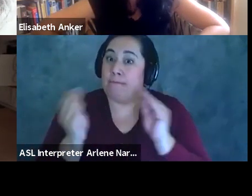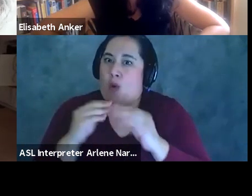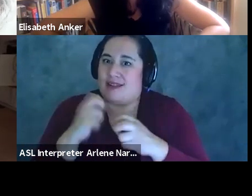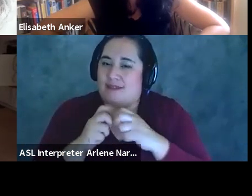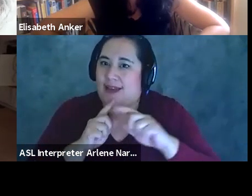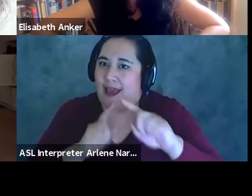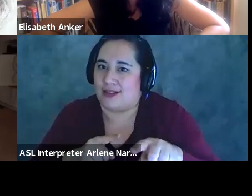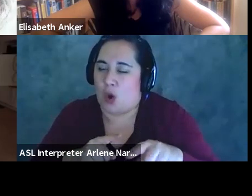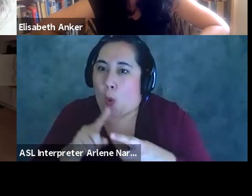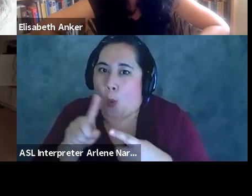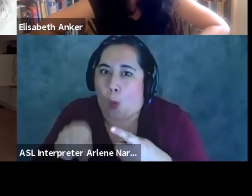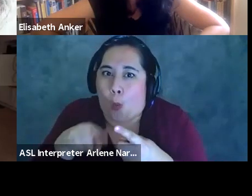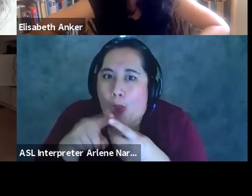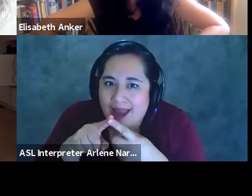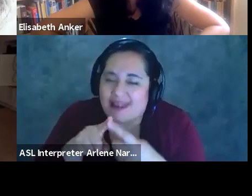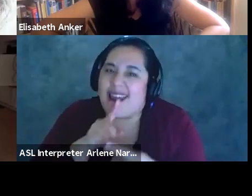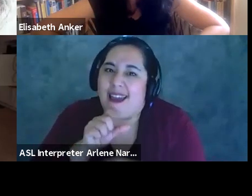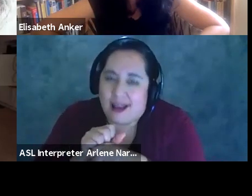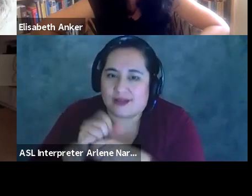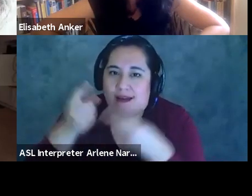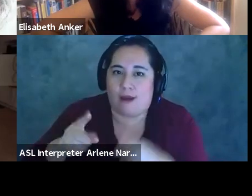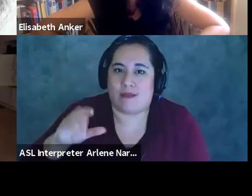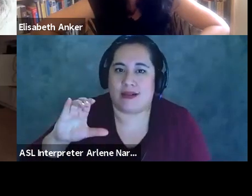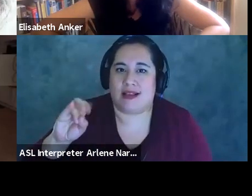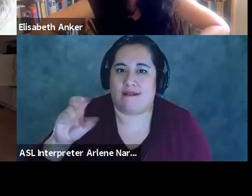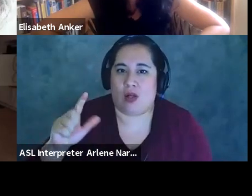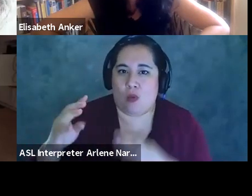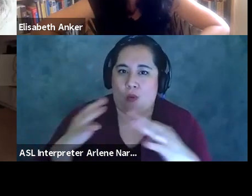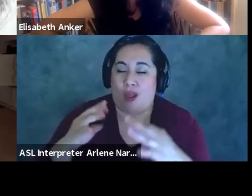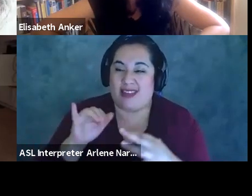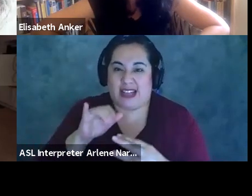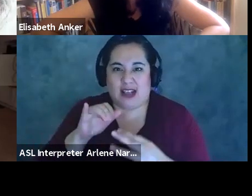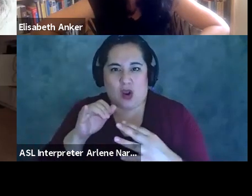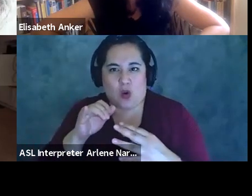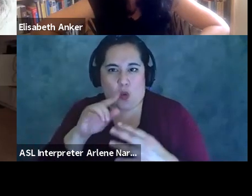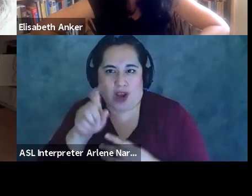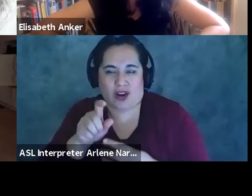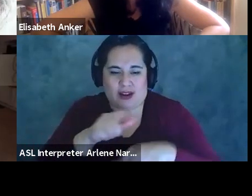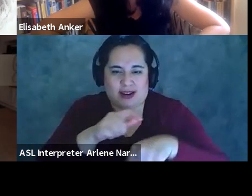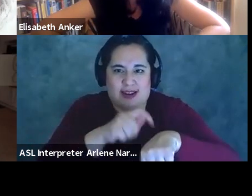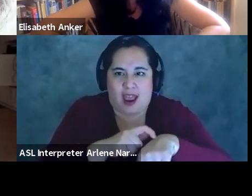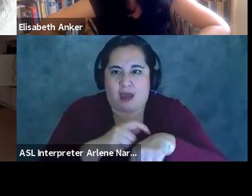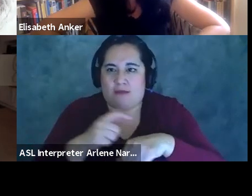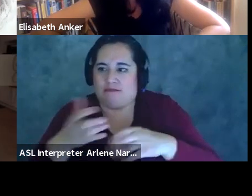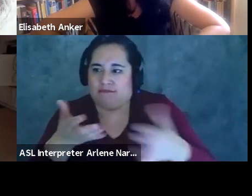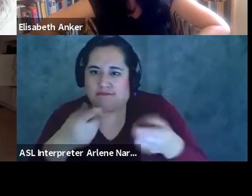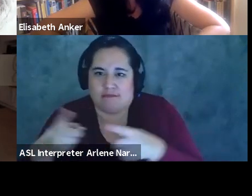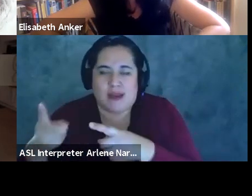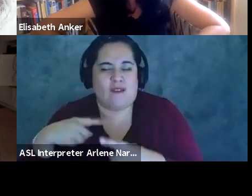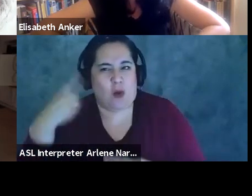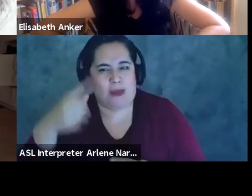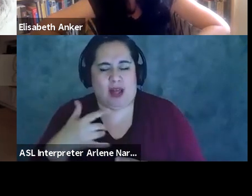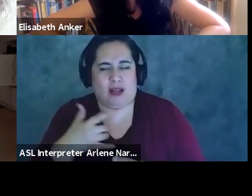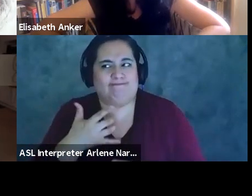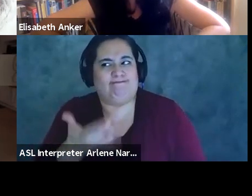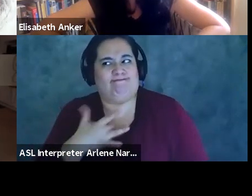to answer is, when is a civil war? And I think this question of the temporalities of civil wars, to me, seems particularly striking.